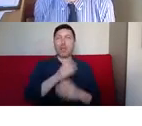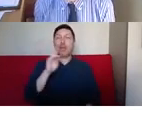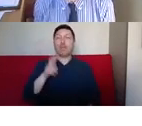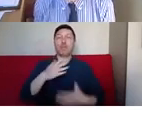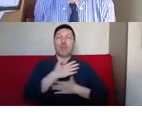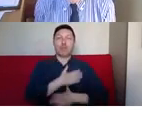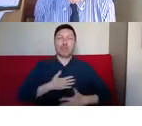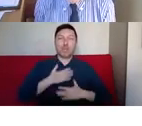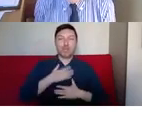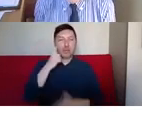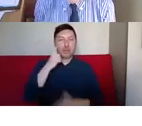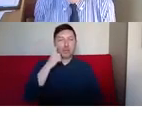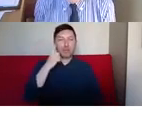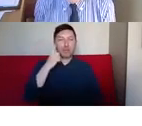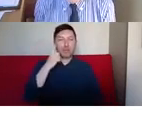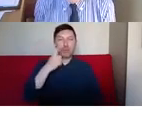honor to have you